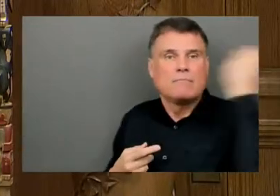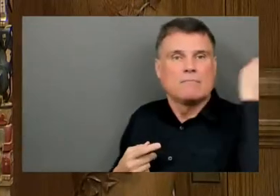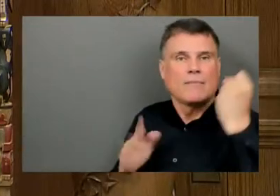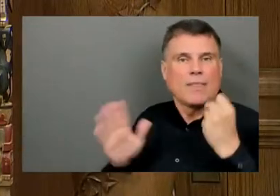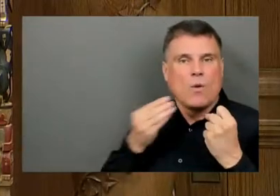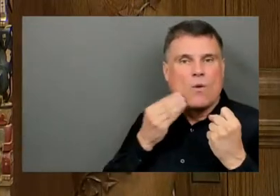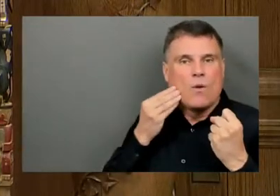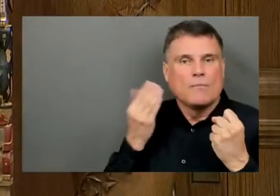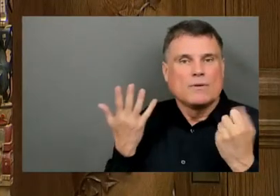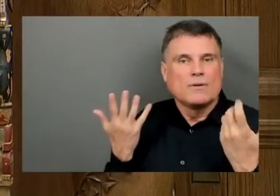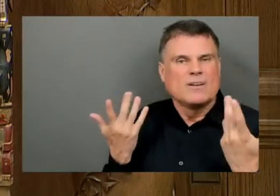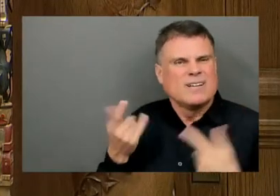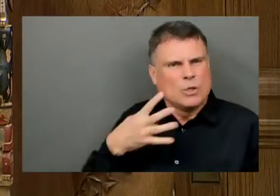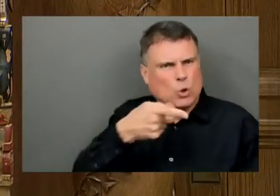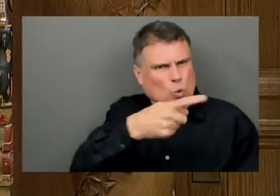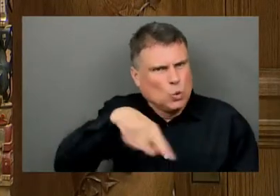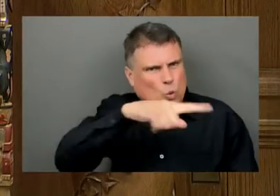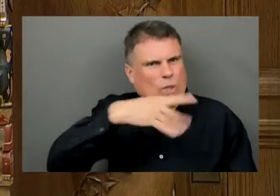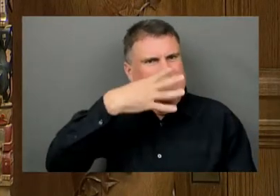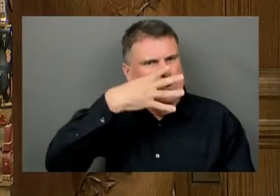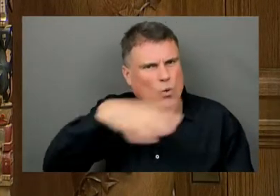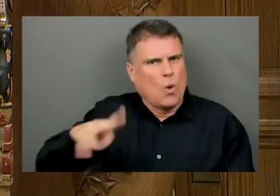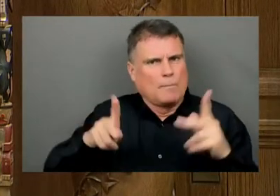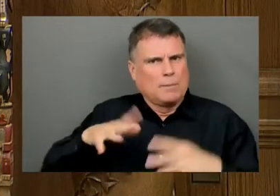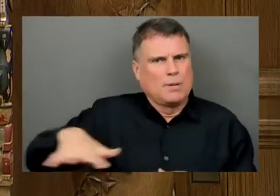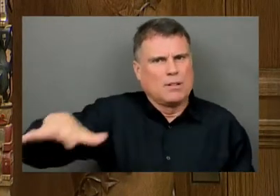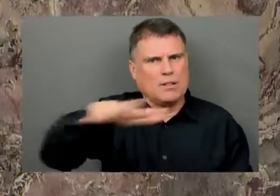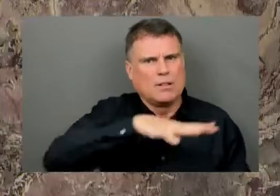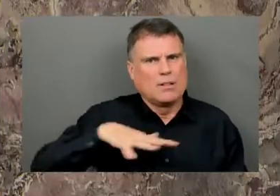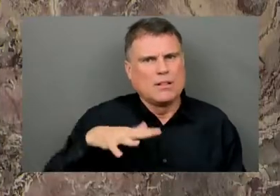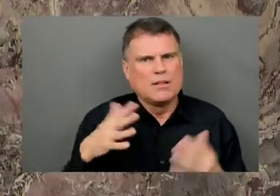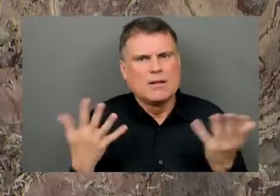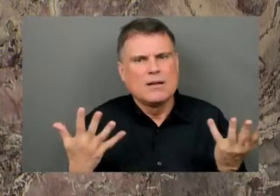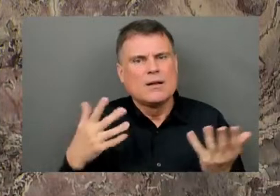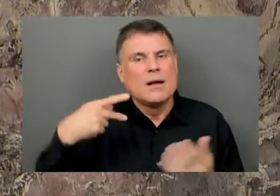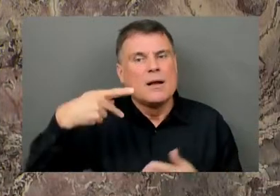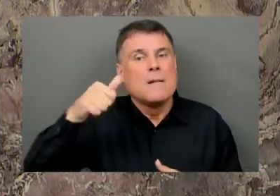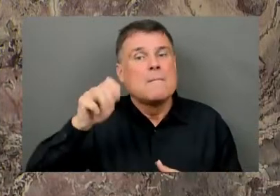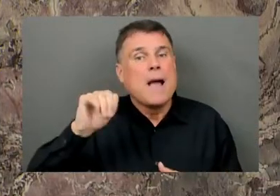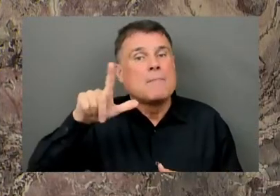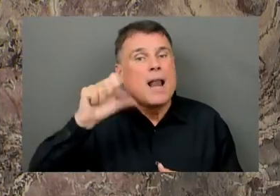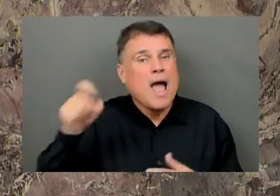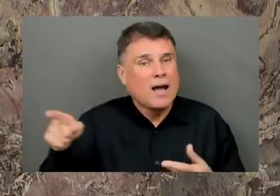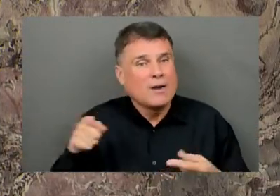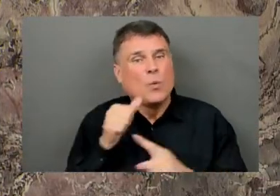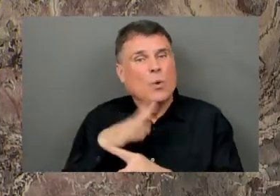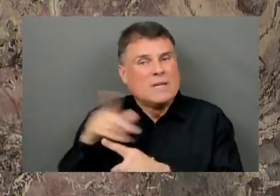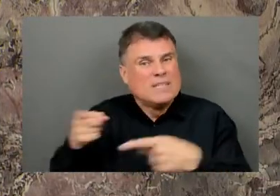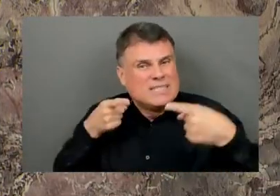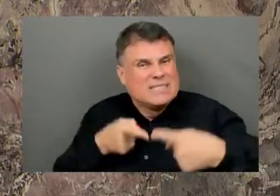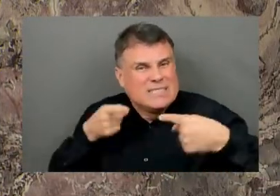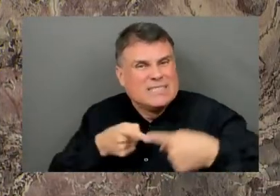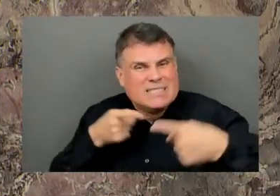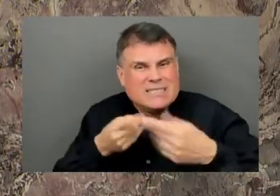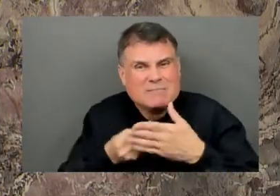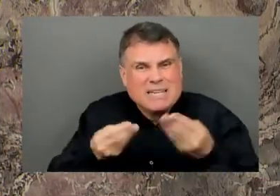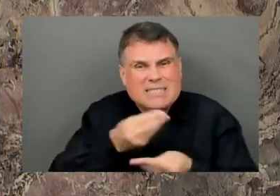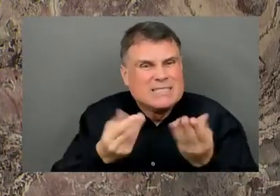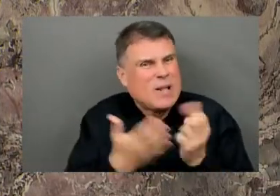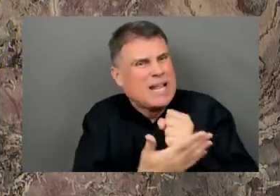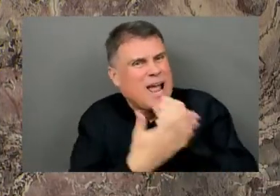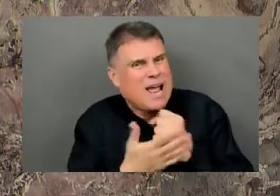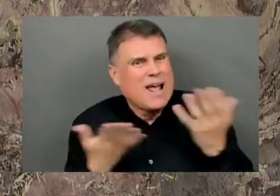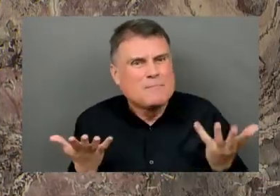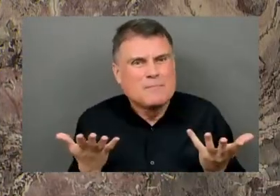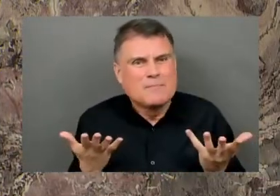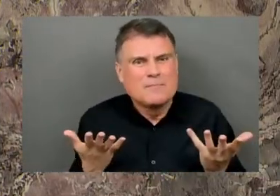Minister of Environment. Thank you very much, Mr. Speaker. Everything this government has done